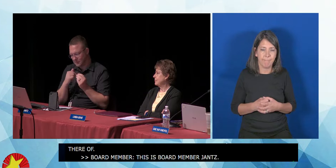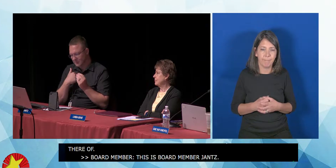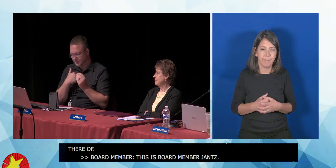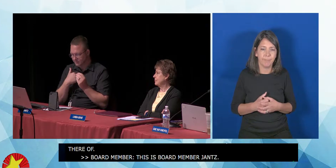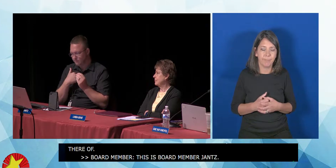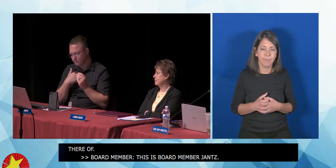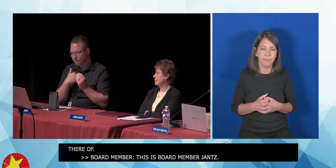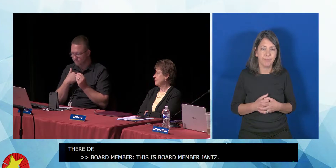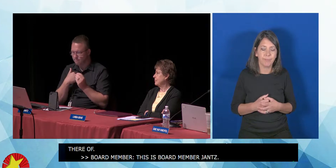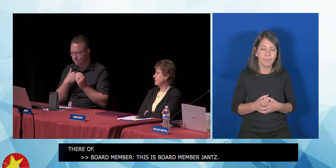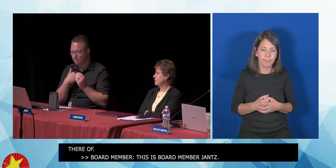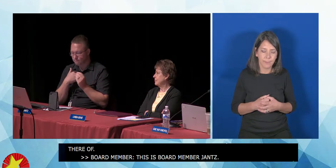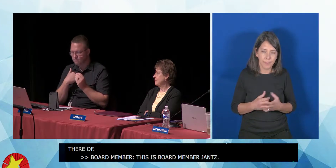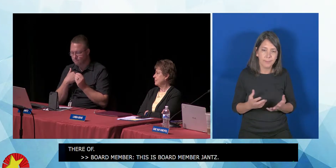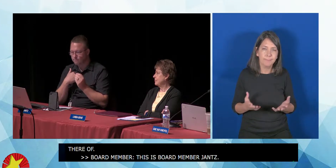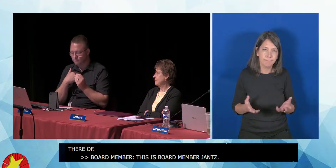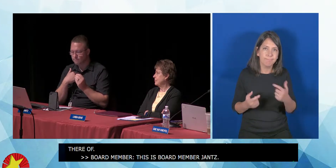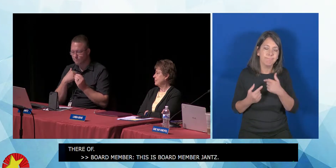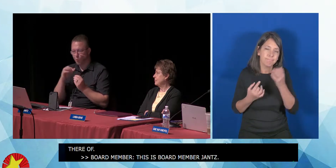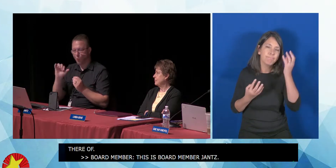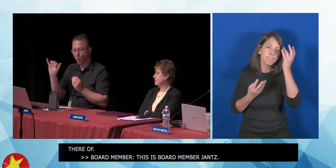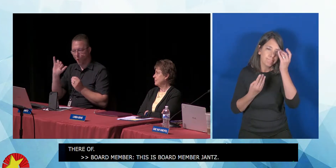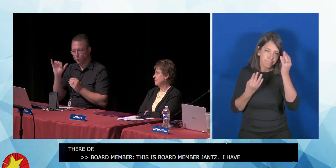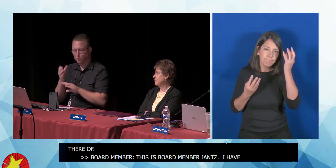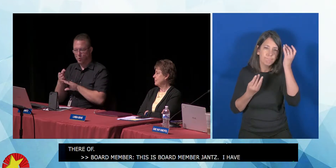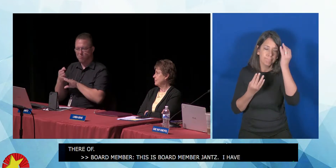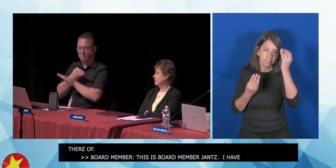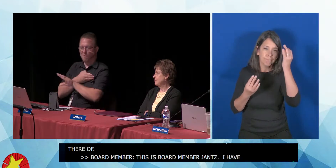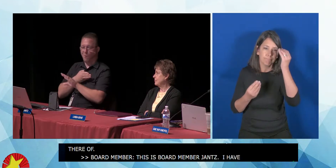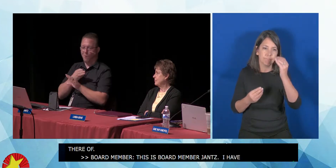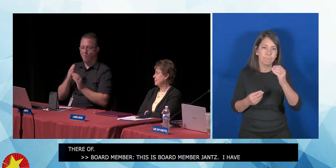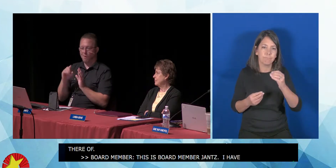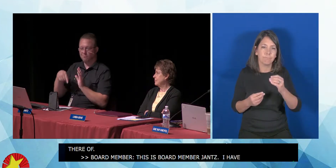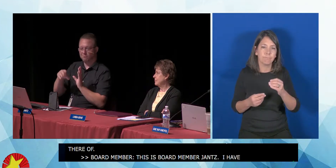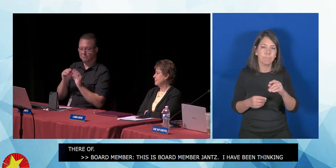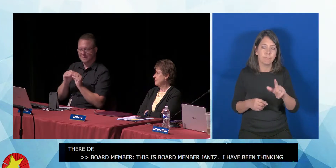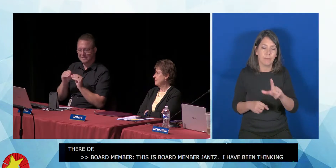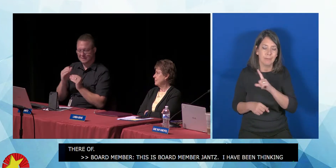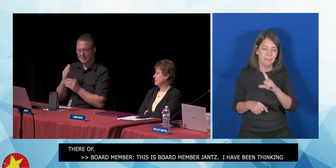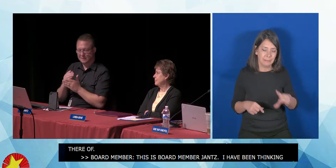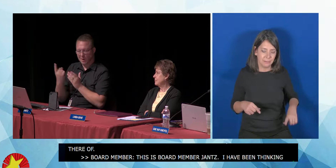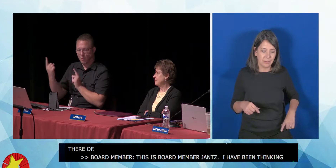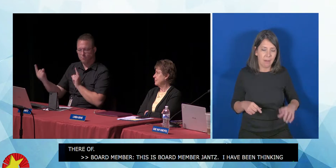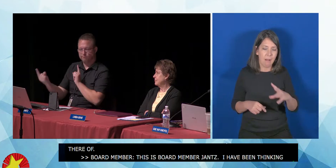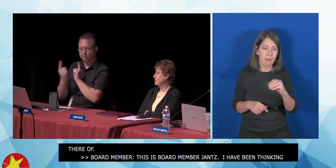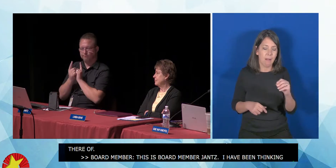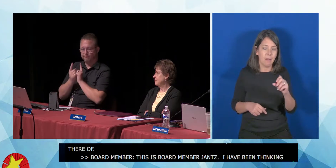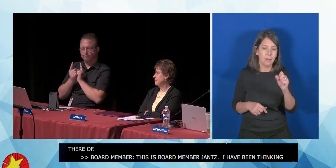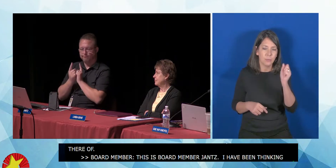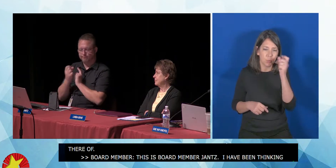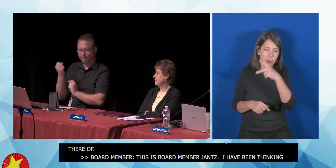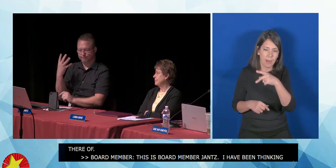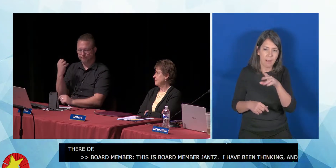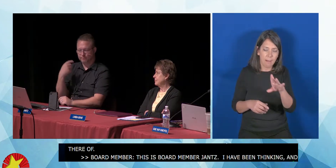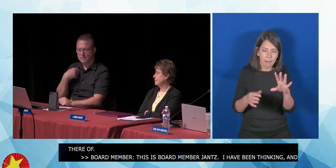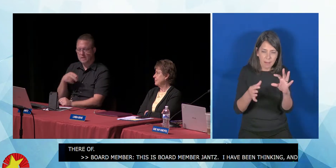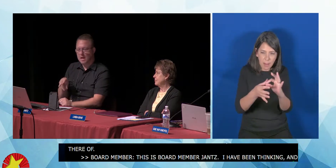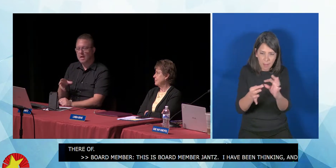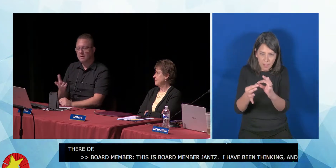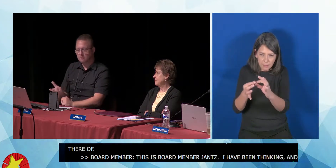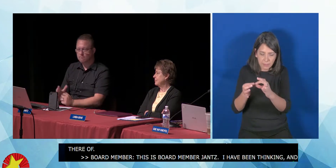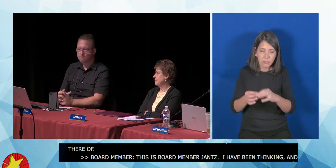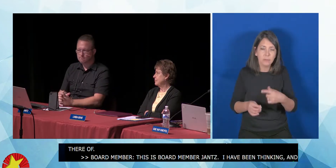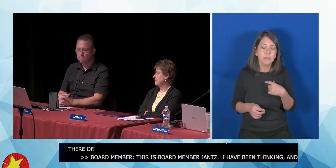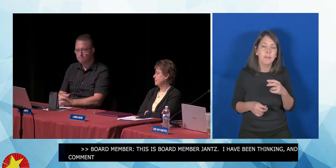I've been thinking, since Linda and Suke made their comments, also prior to